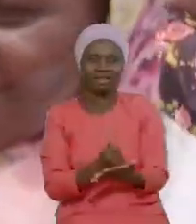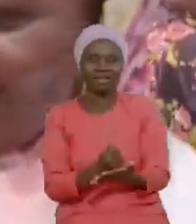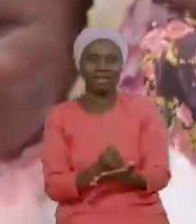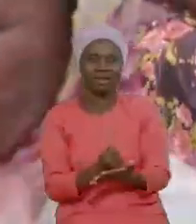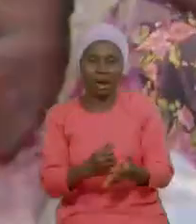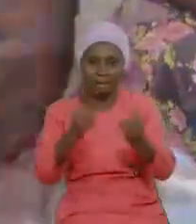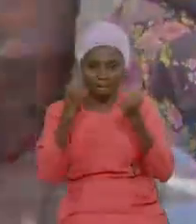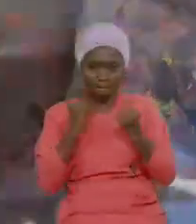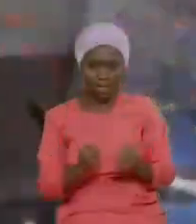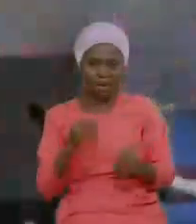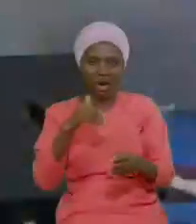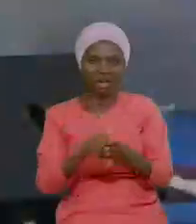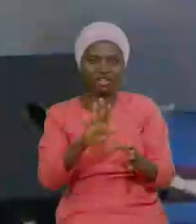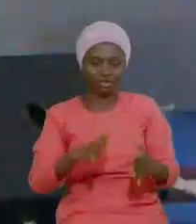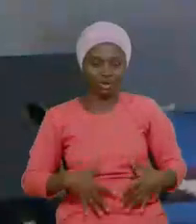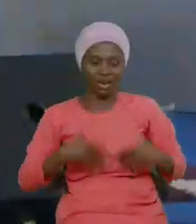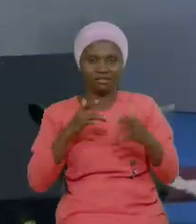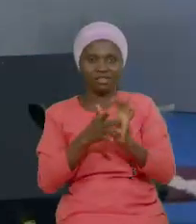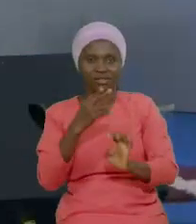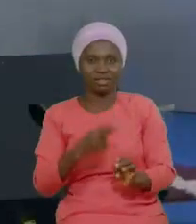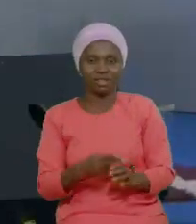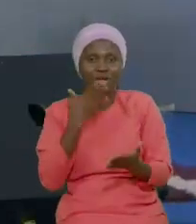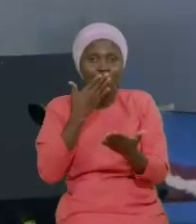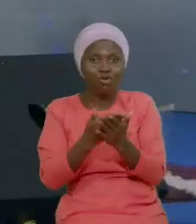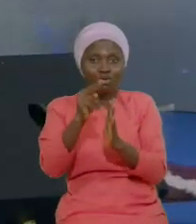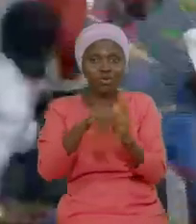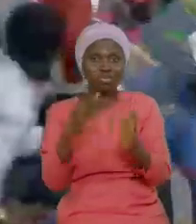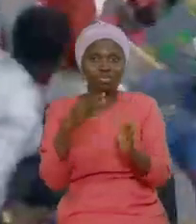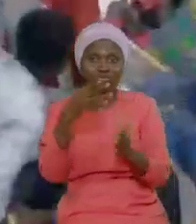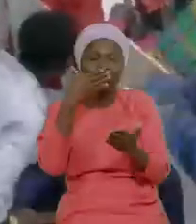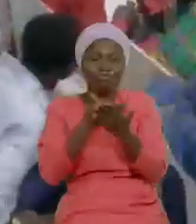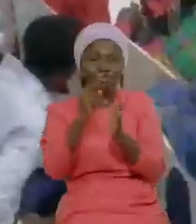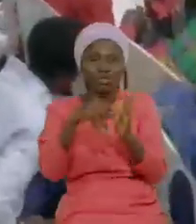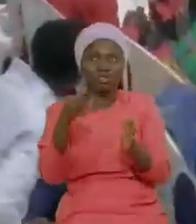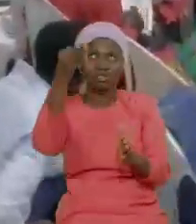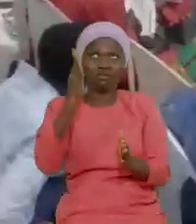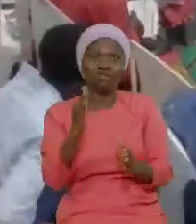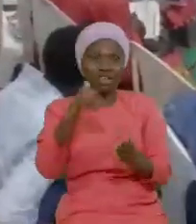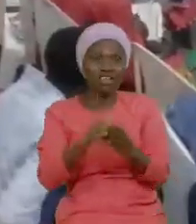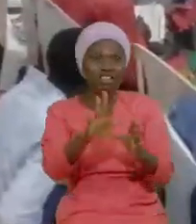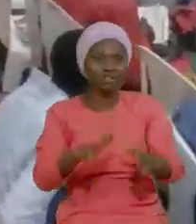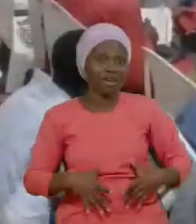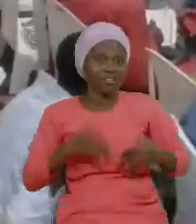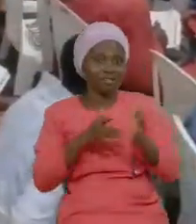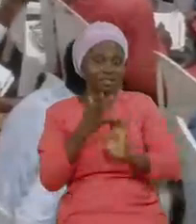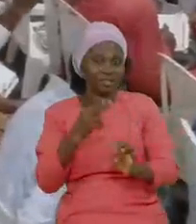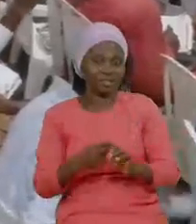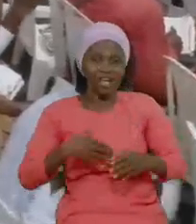Power in your life. Goodness of God in your life. Joy in your